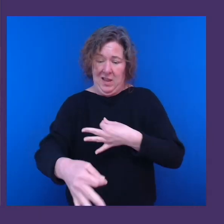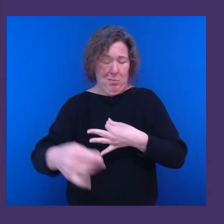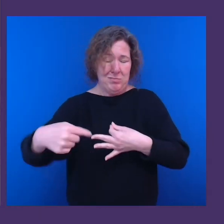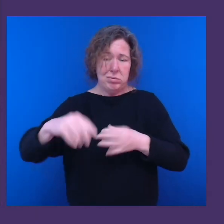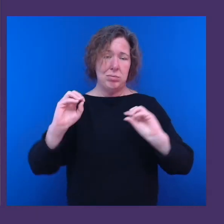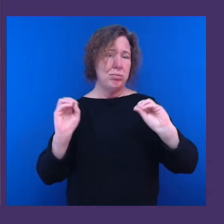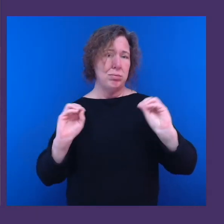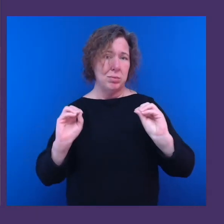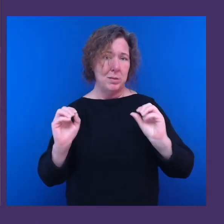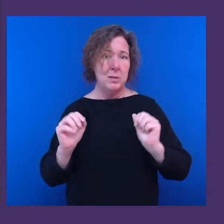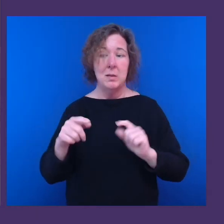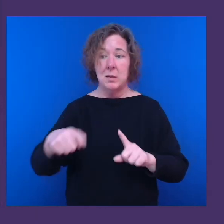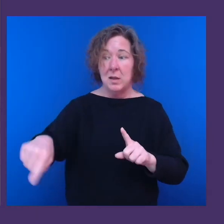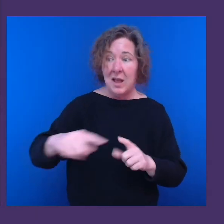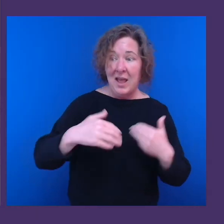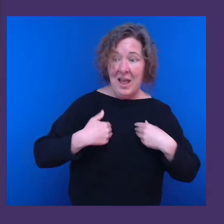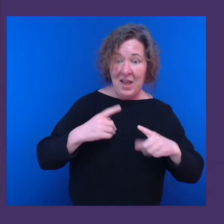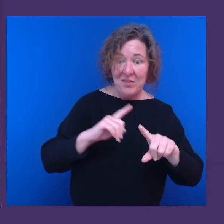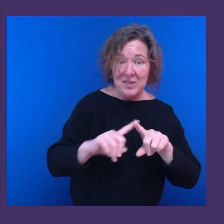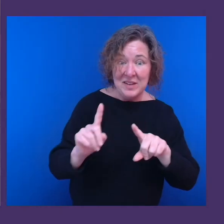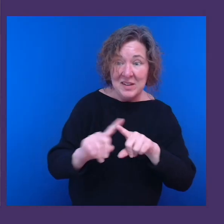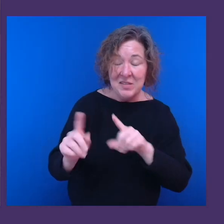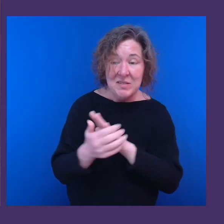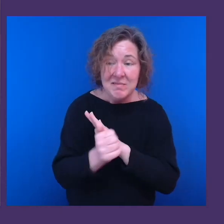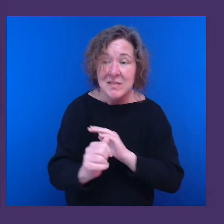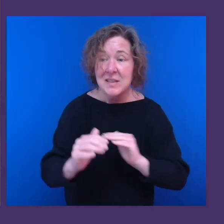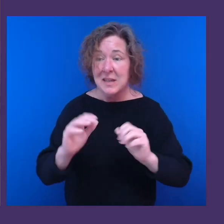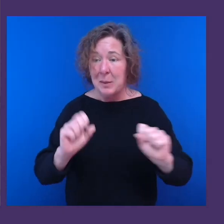with actual differing abilities on your team. So in our